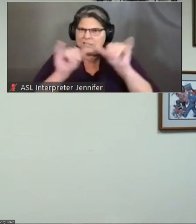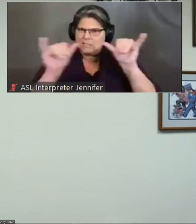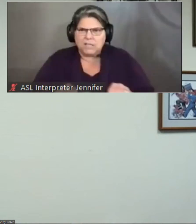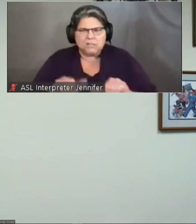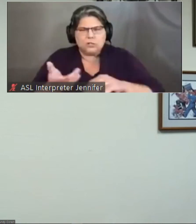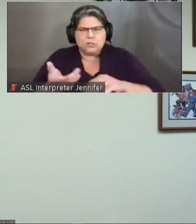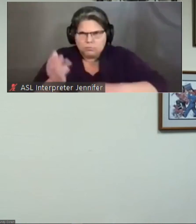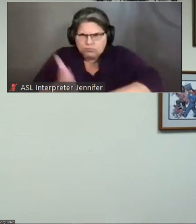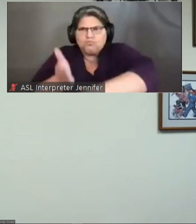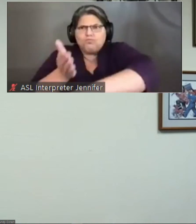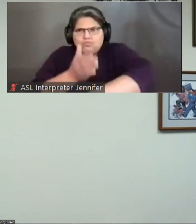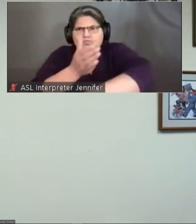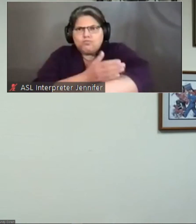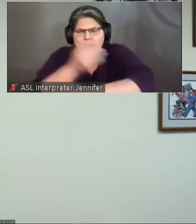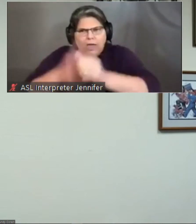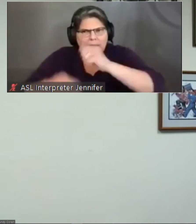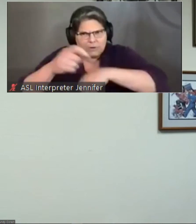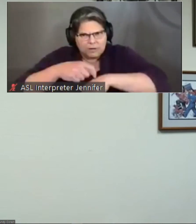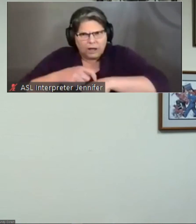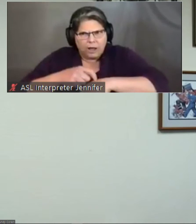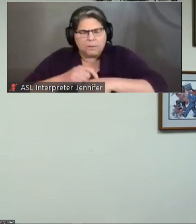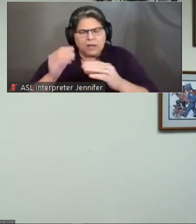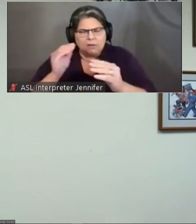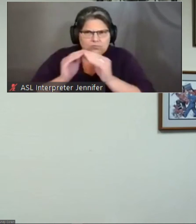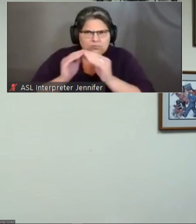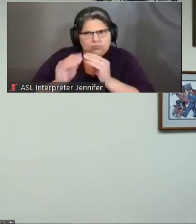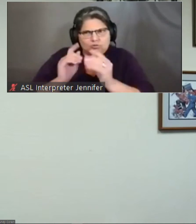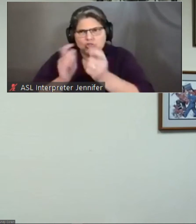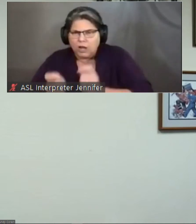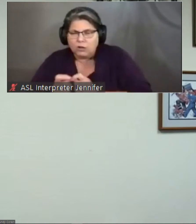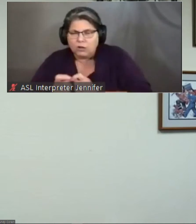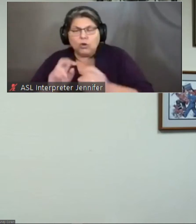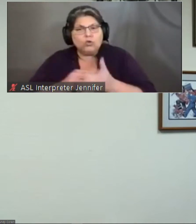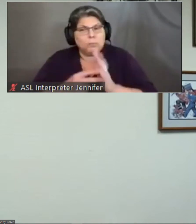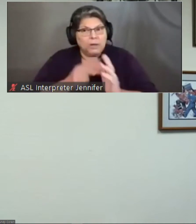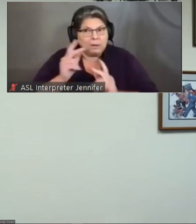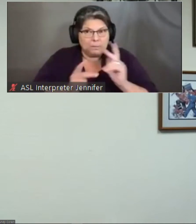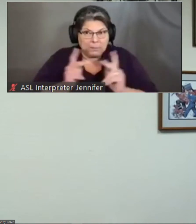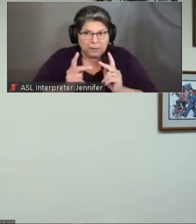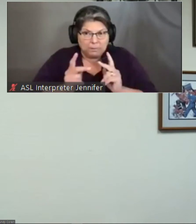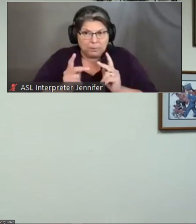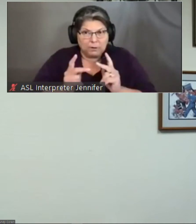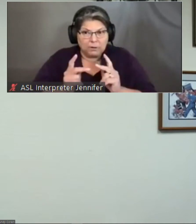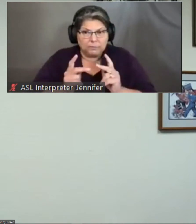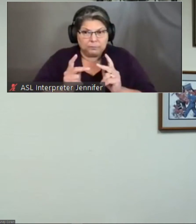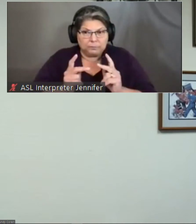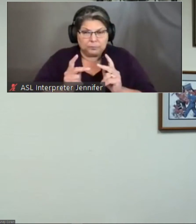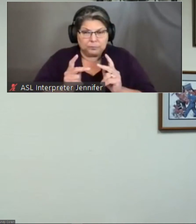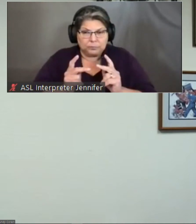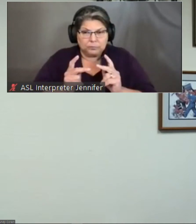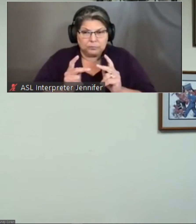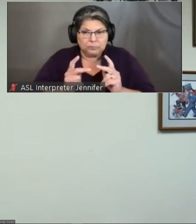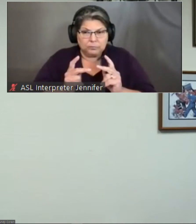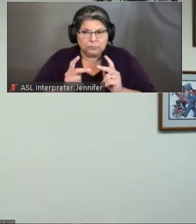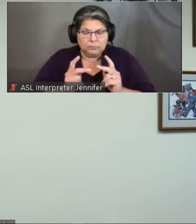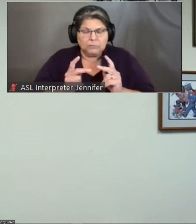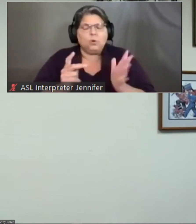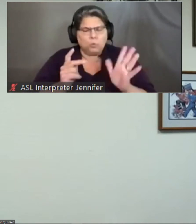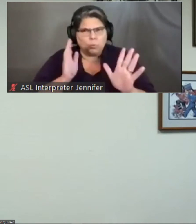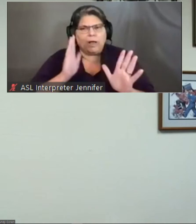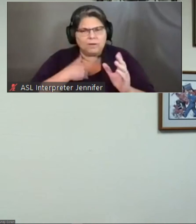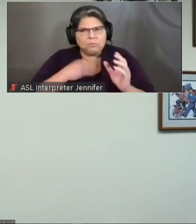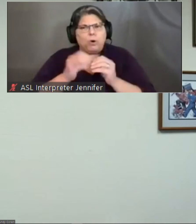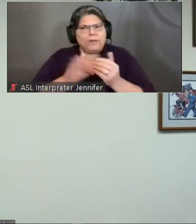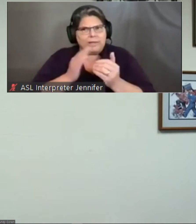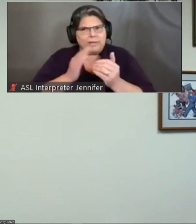update. This means that patients will have a much easier single point to call